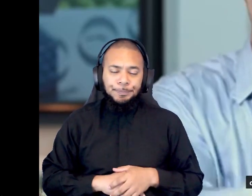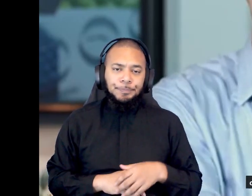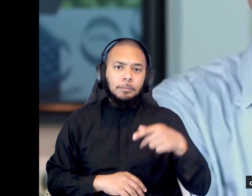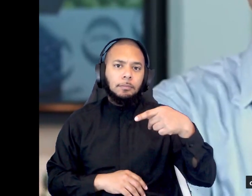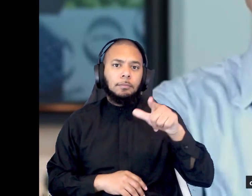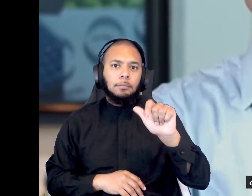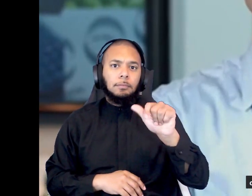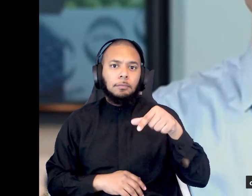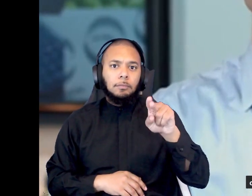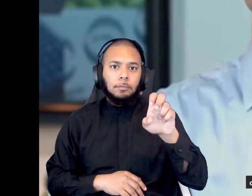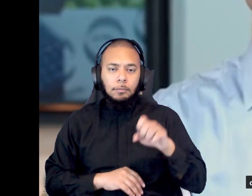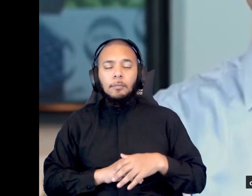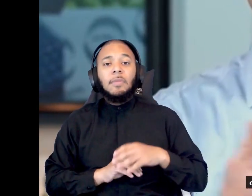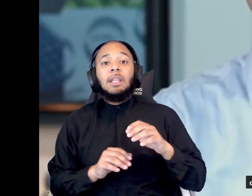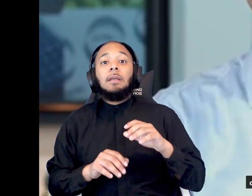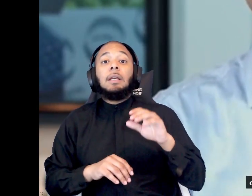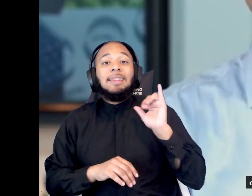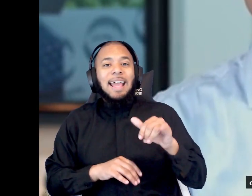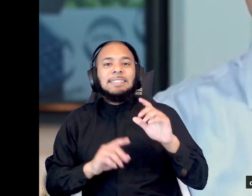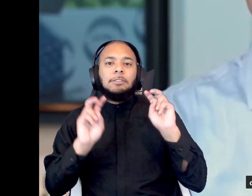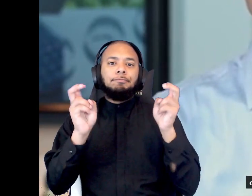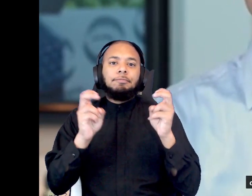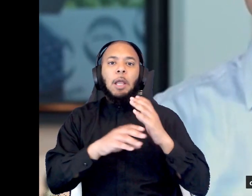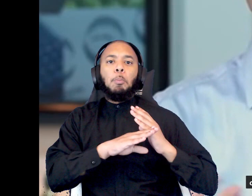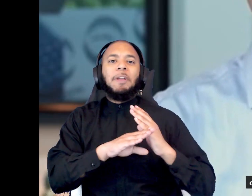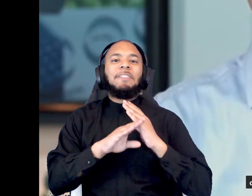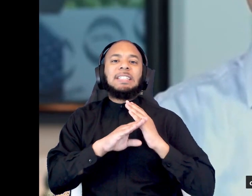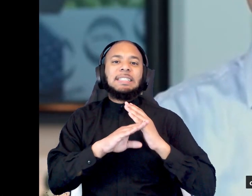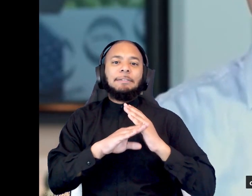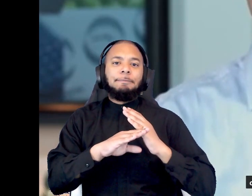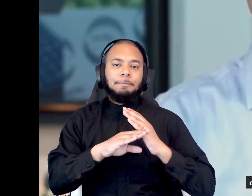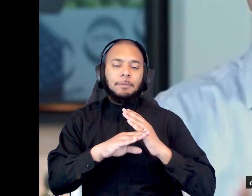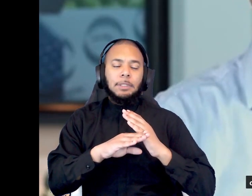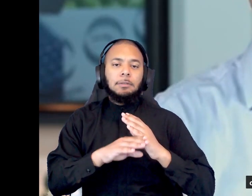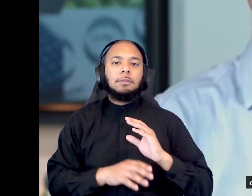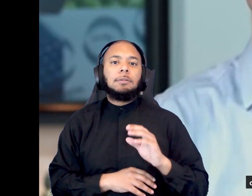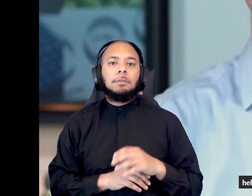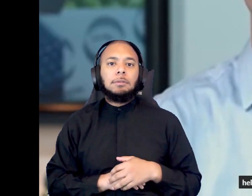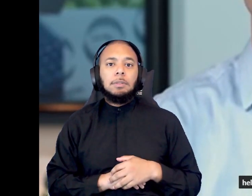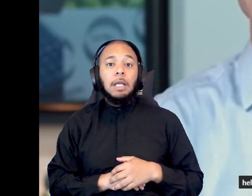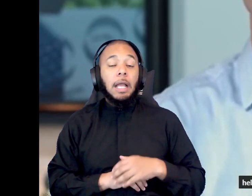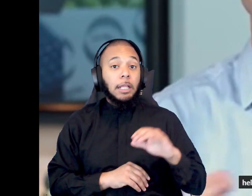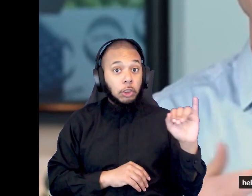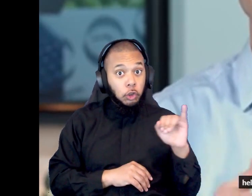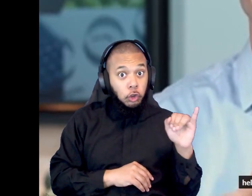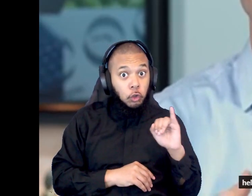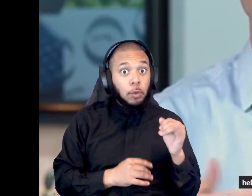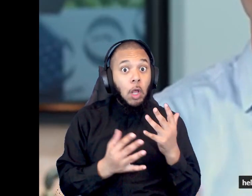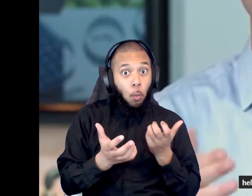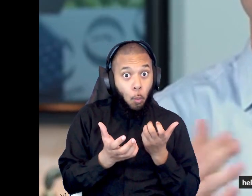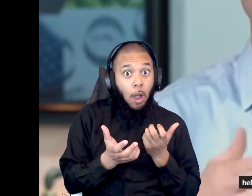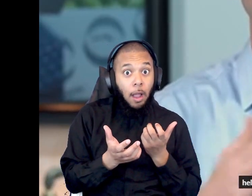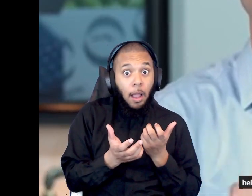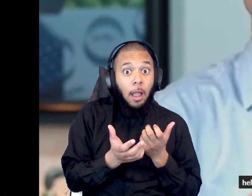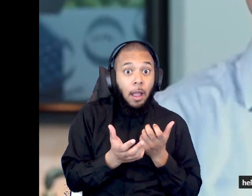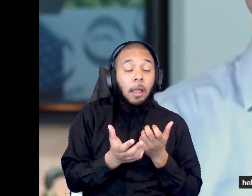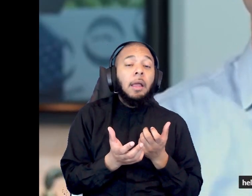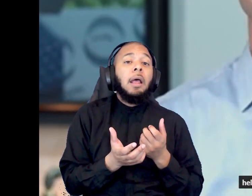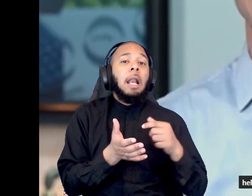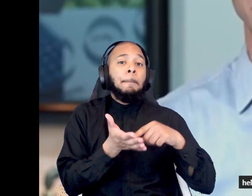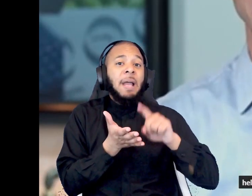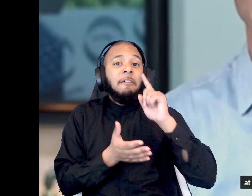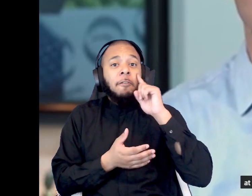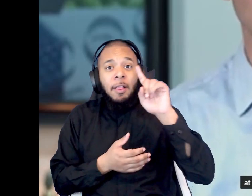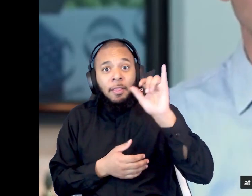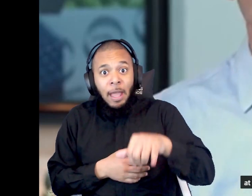you not get cavities. And the insurance companies want to compensate you for that, because they don't want to help you pay for more